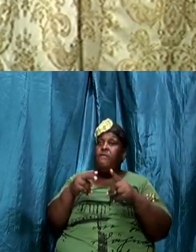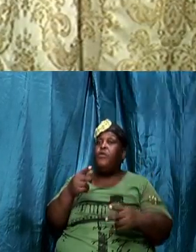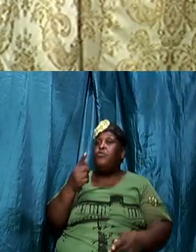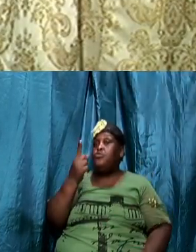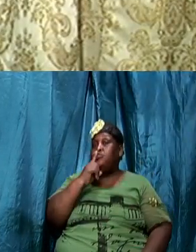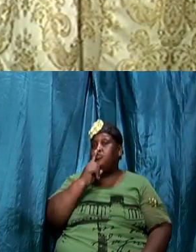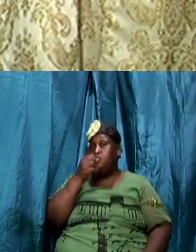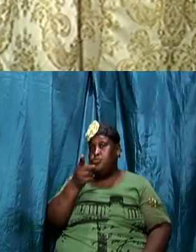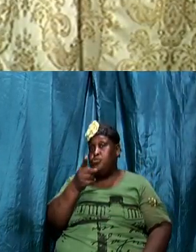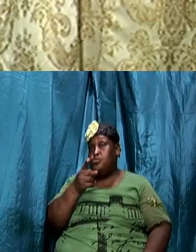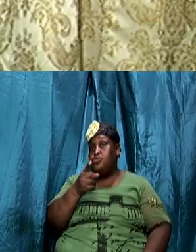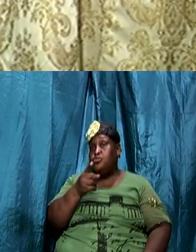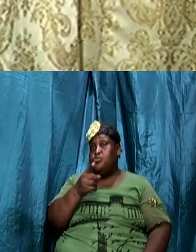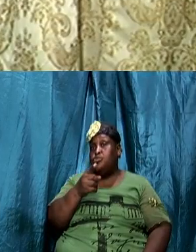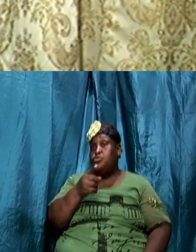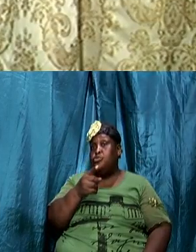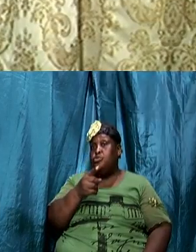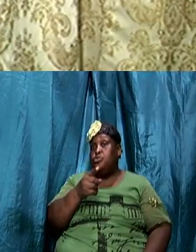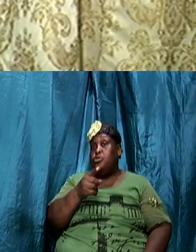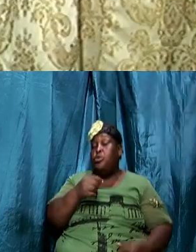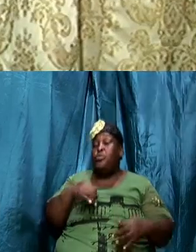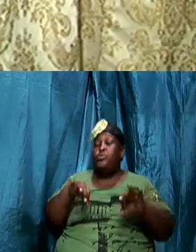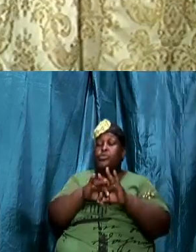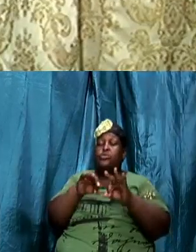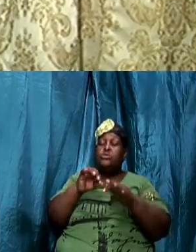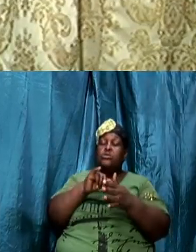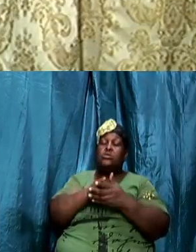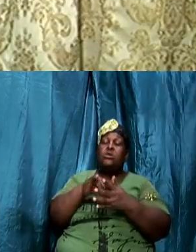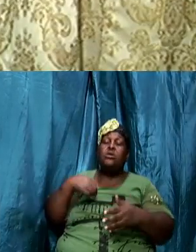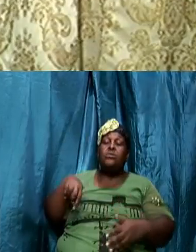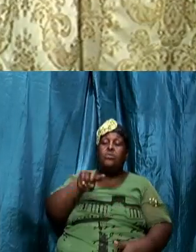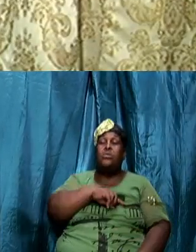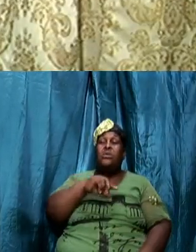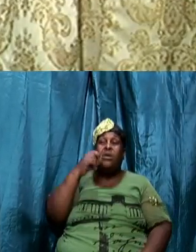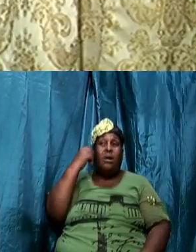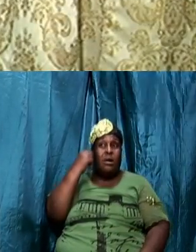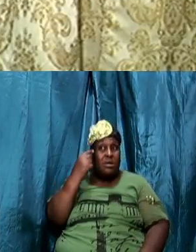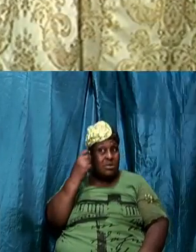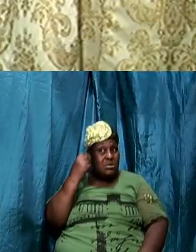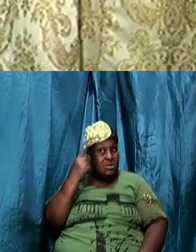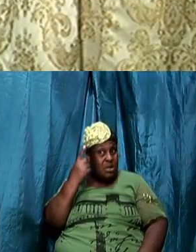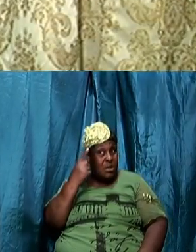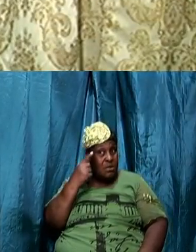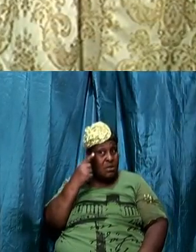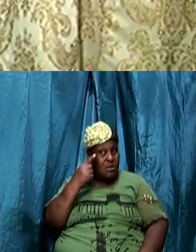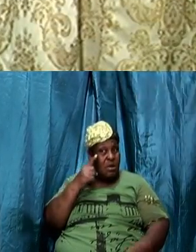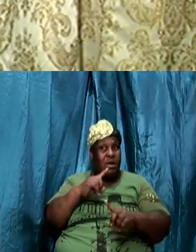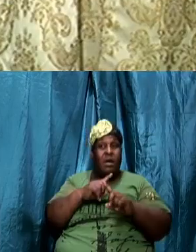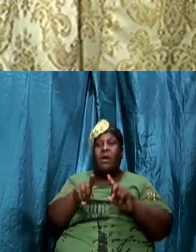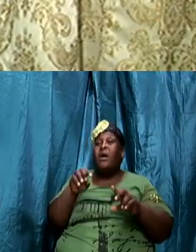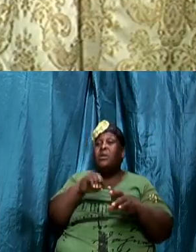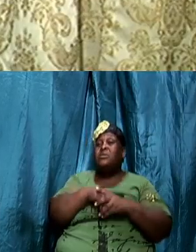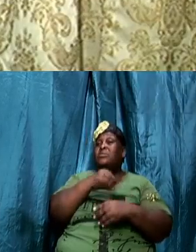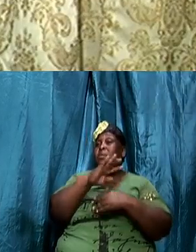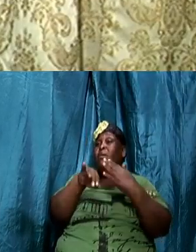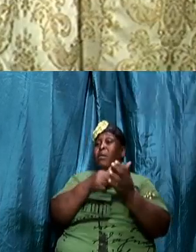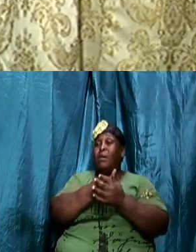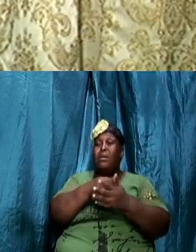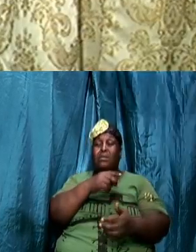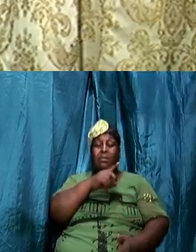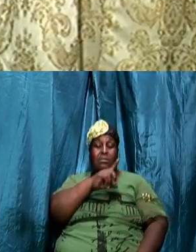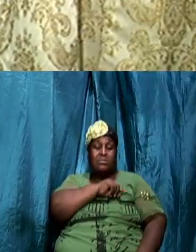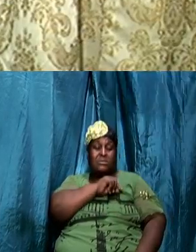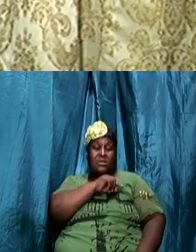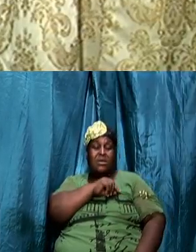that we understand that. I cannot, in all conscience, see anyone going down the